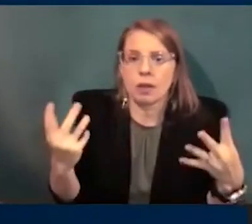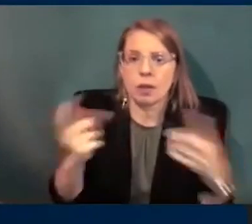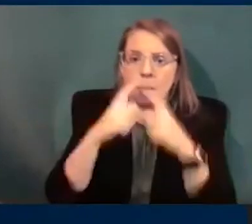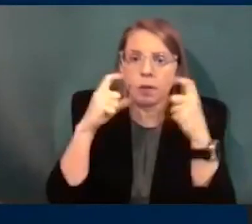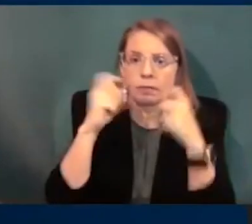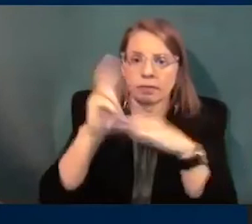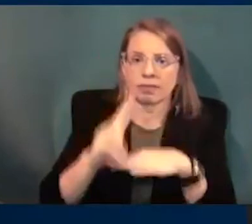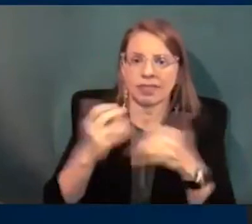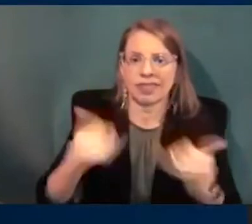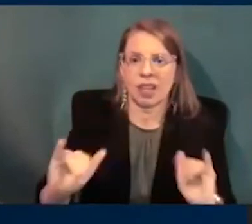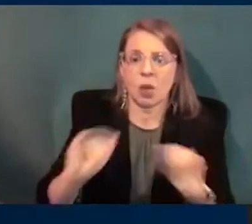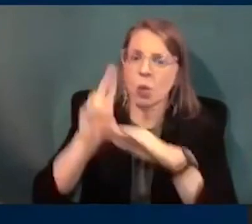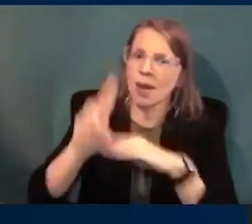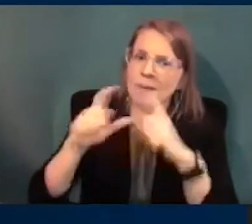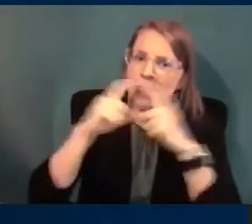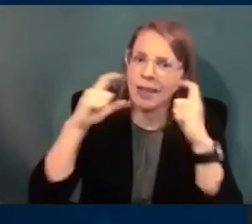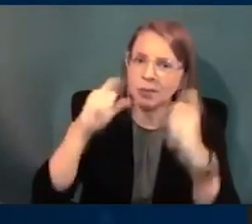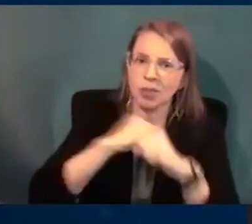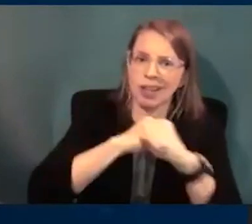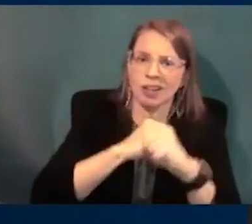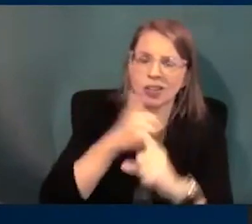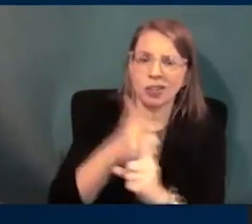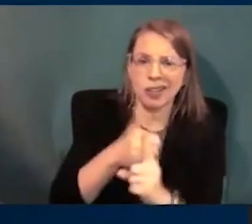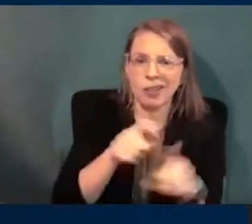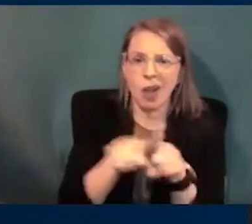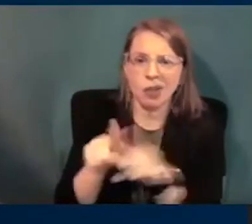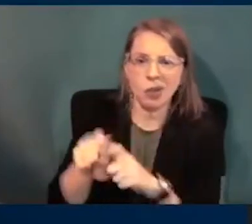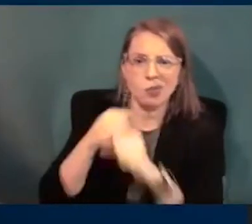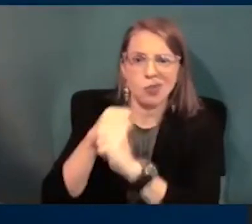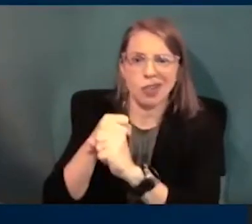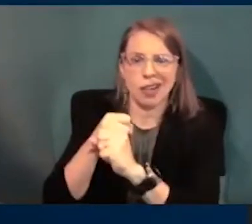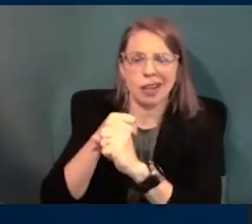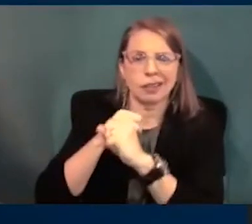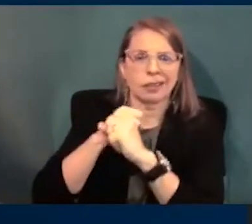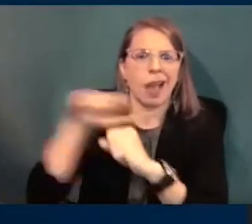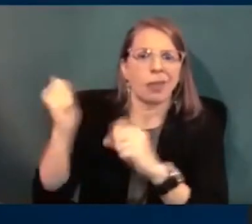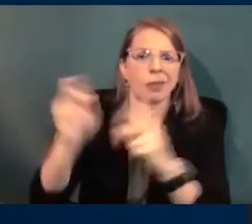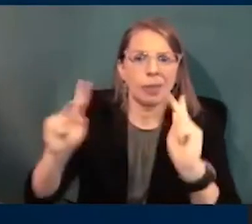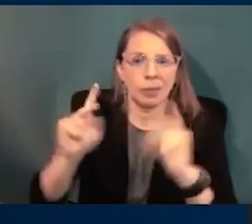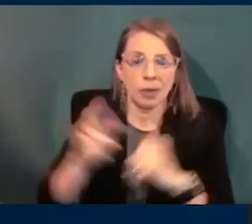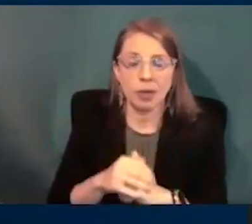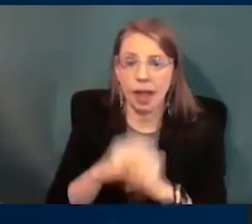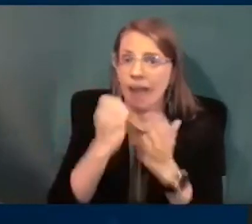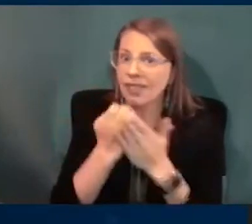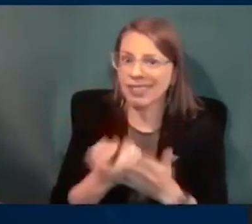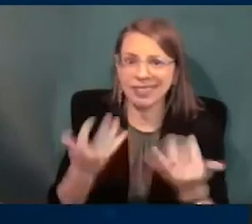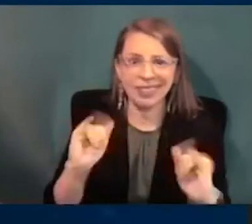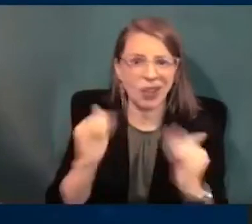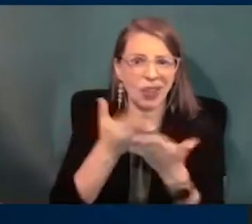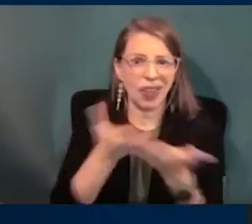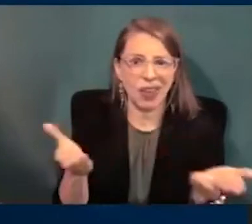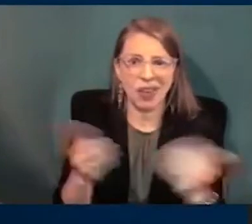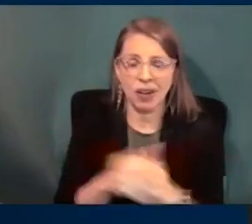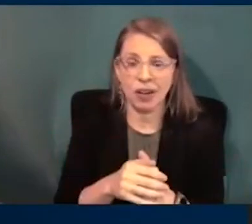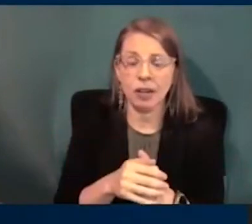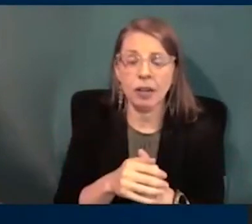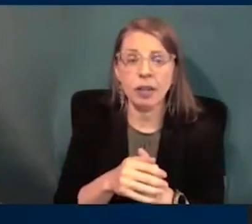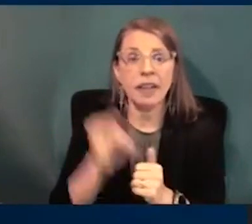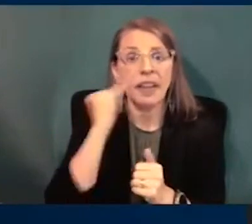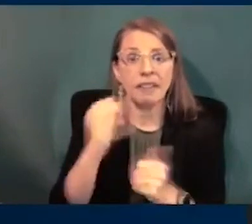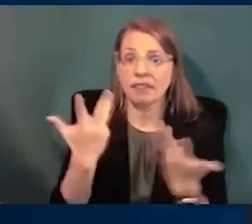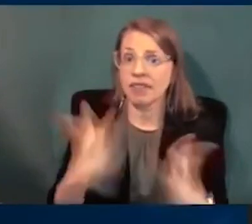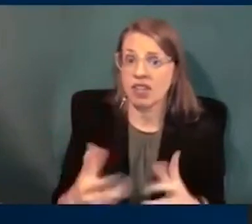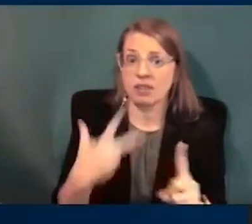wear a mask to protect yourself, but also to protect others. And again, the evidence is still there. If you've been vaccinated and